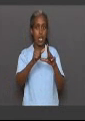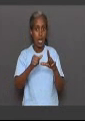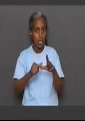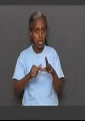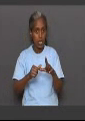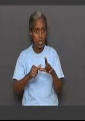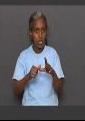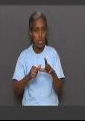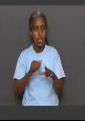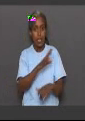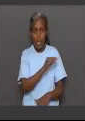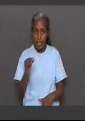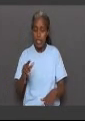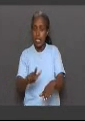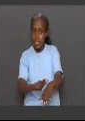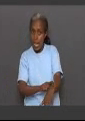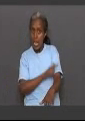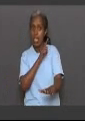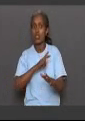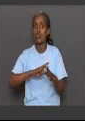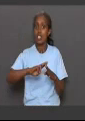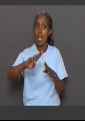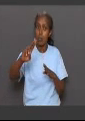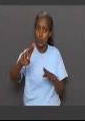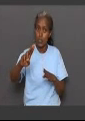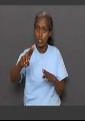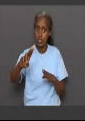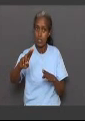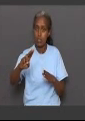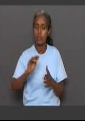angle and the length of the hypotenuse?